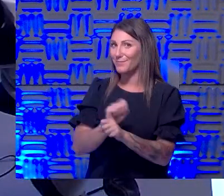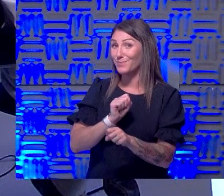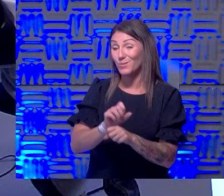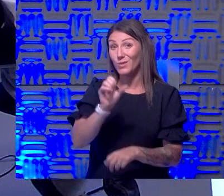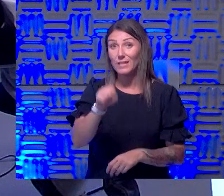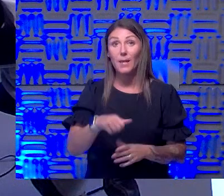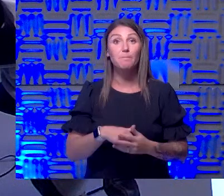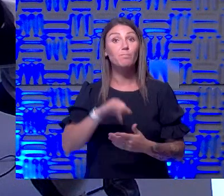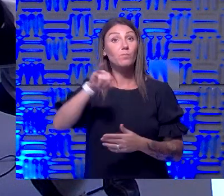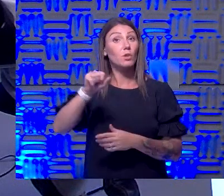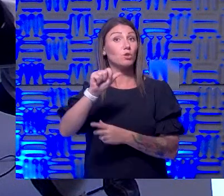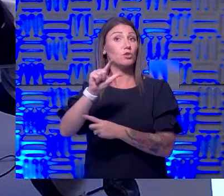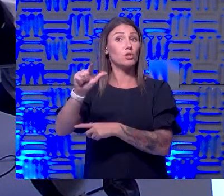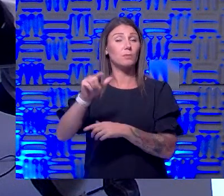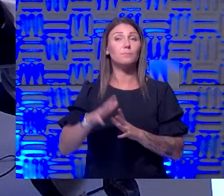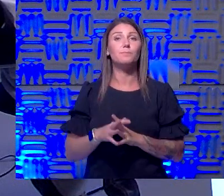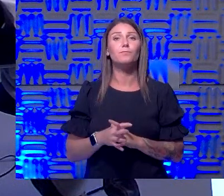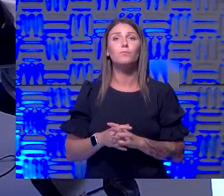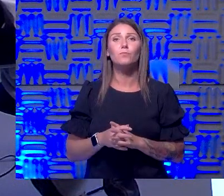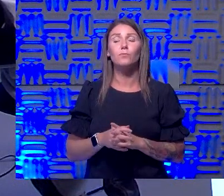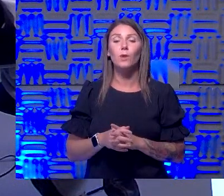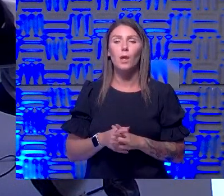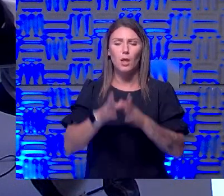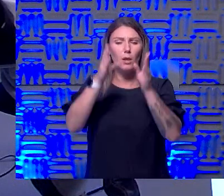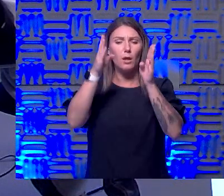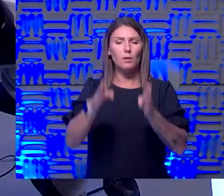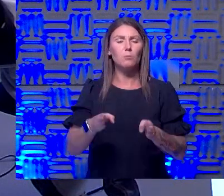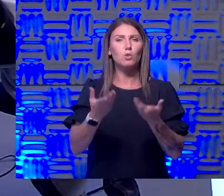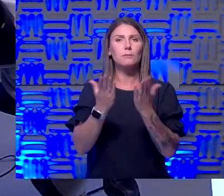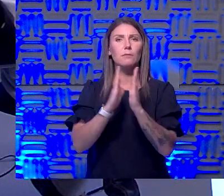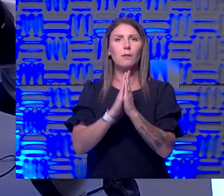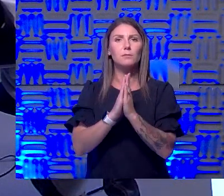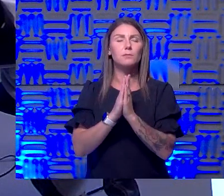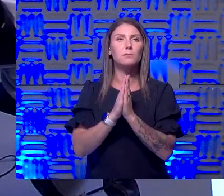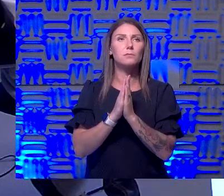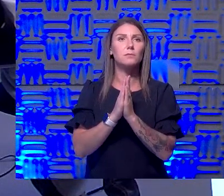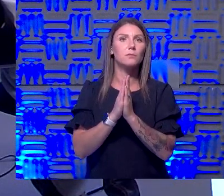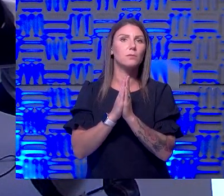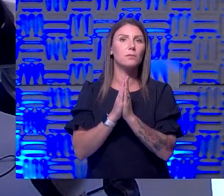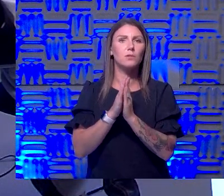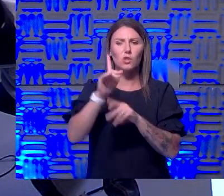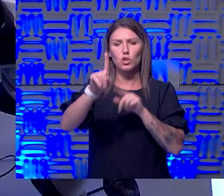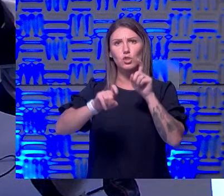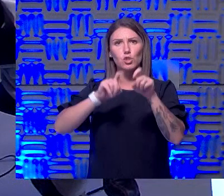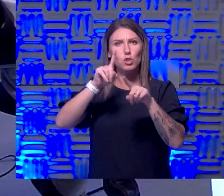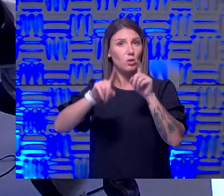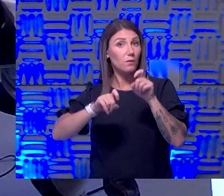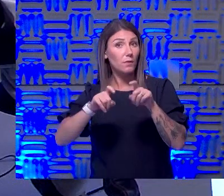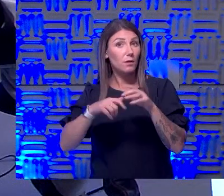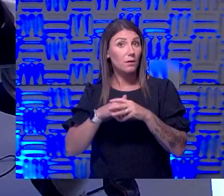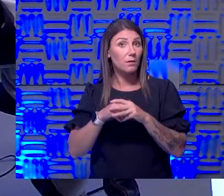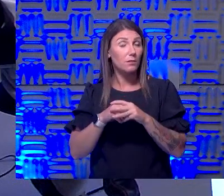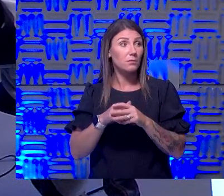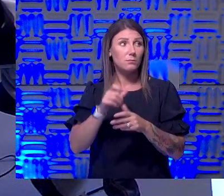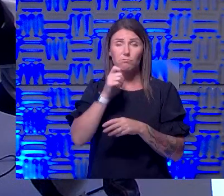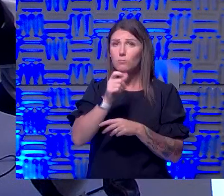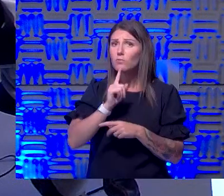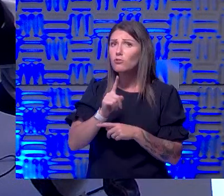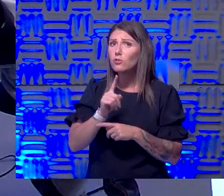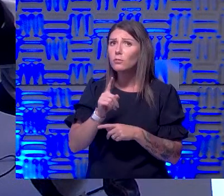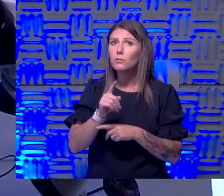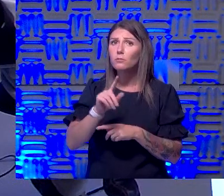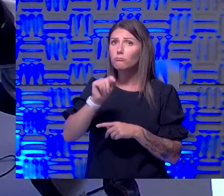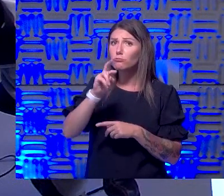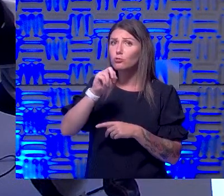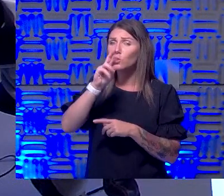Right. Jill? There's a person asking about the survey, and I don't know if Tracey mentioned